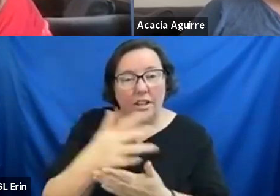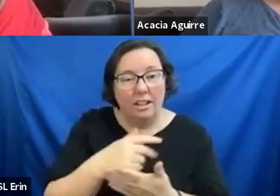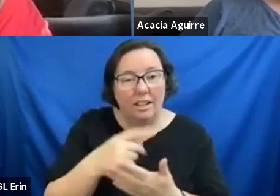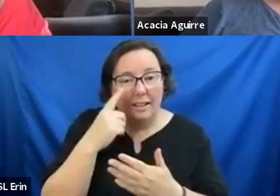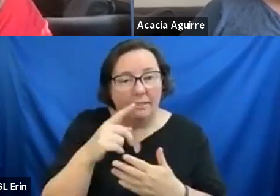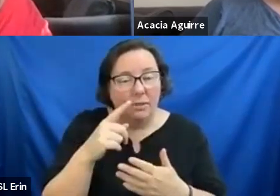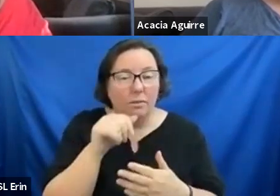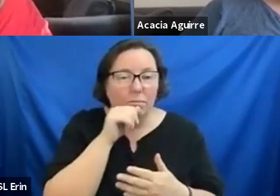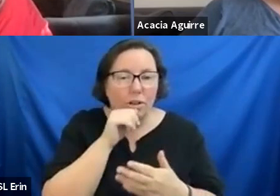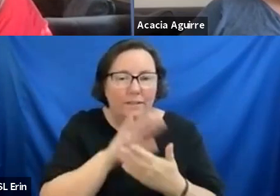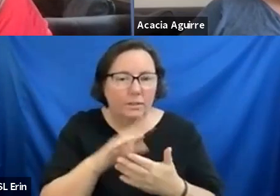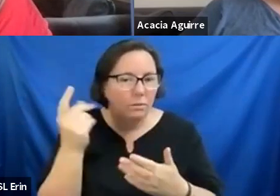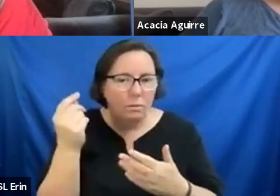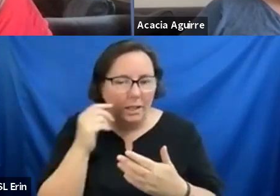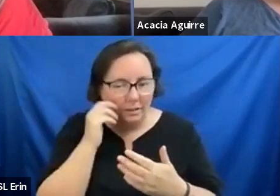for our private schools,